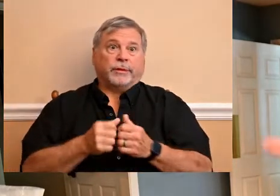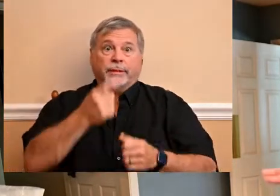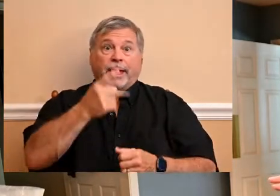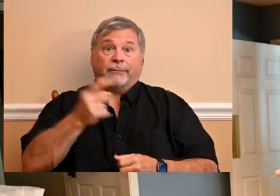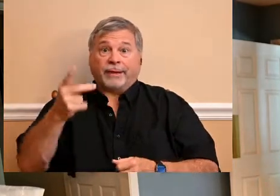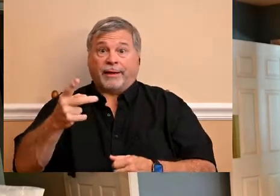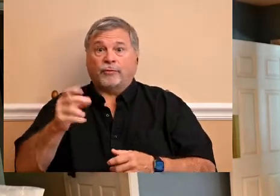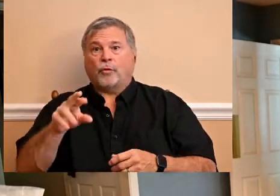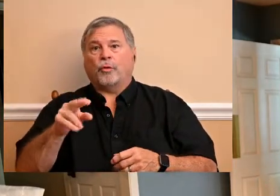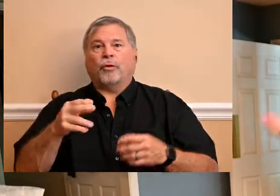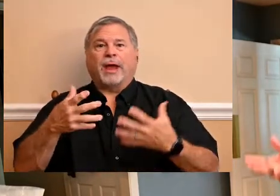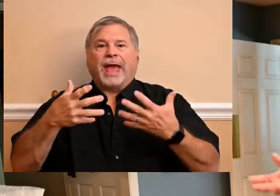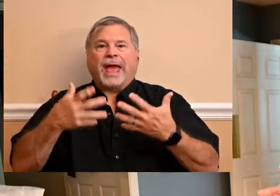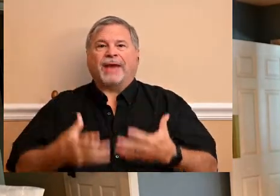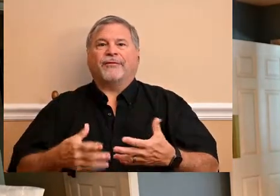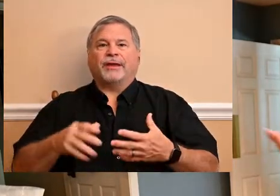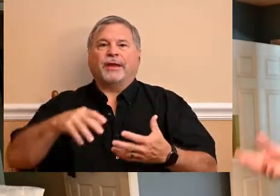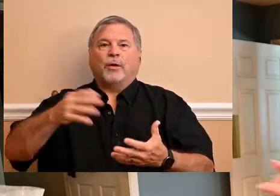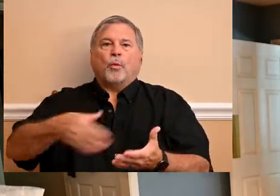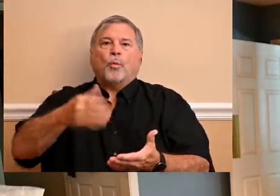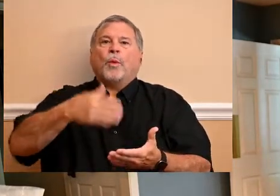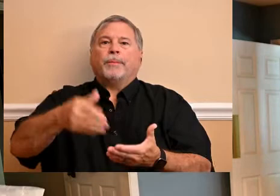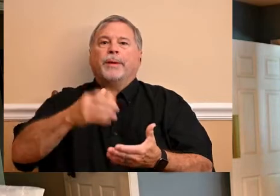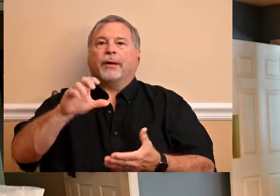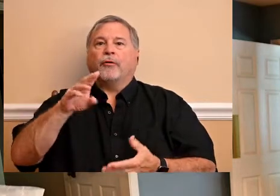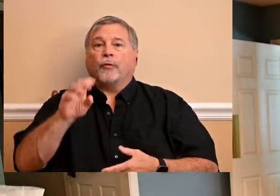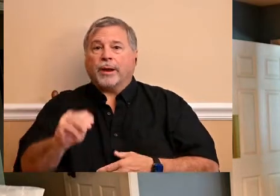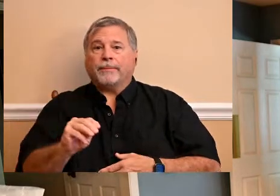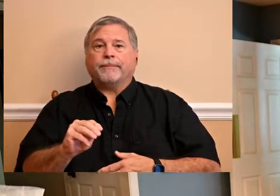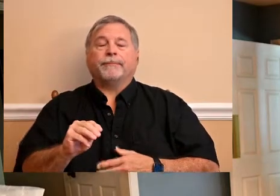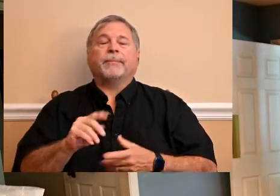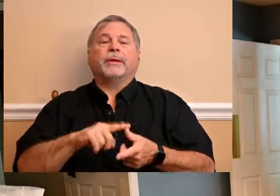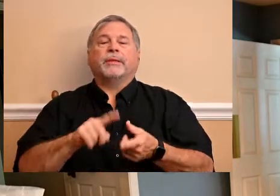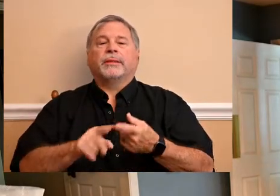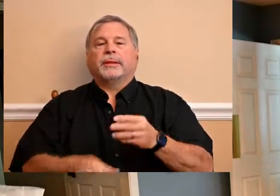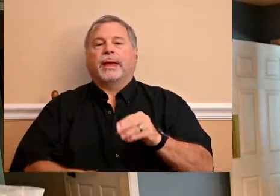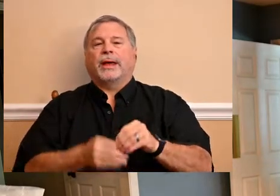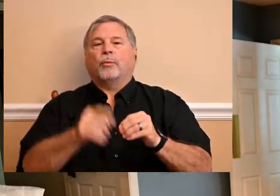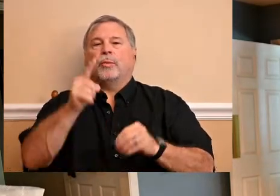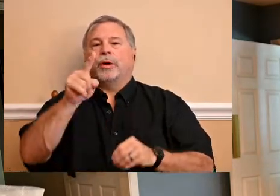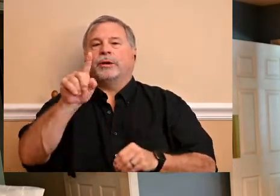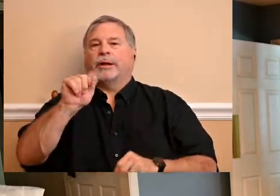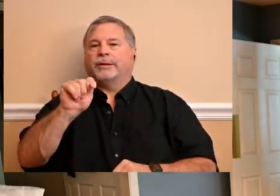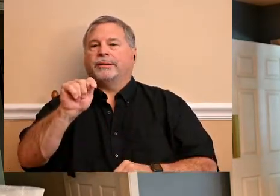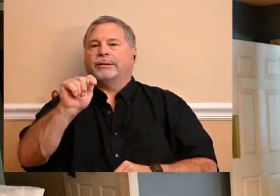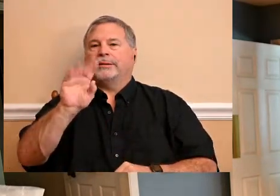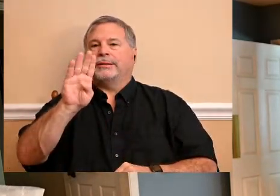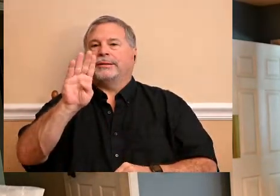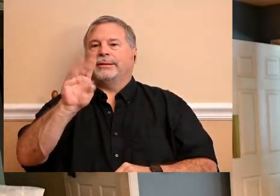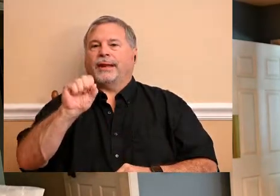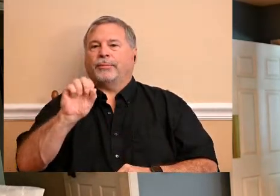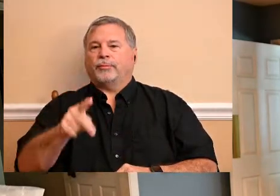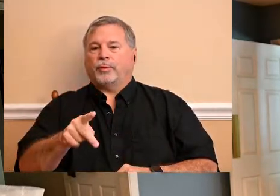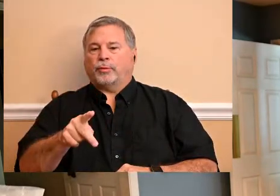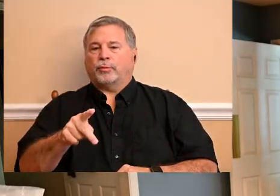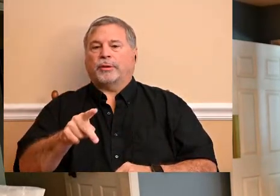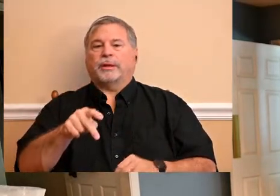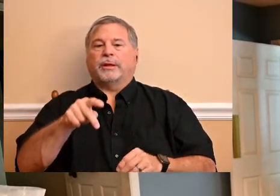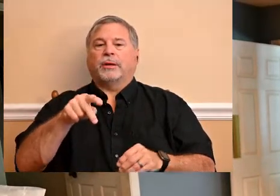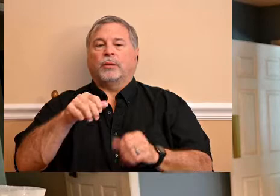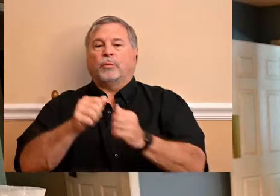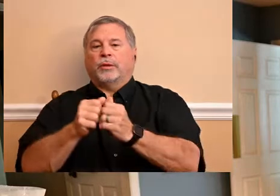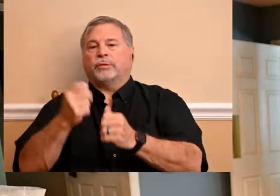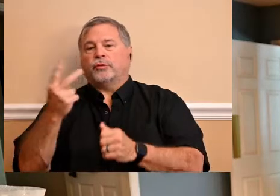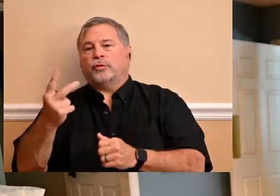half and half with half and half, or with heavy whipping cream. And then you take and put a tablespoon of